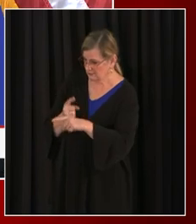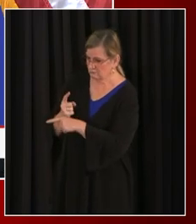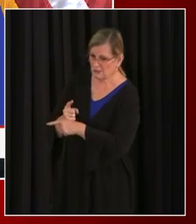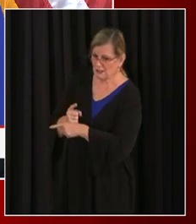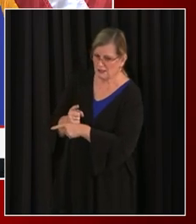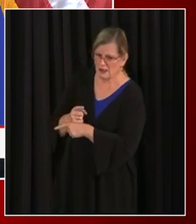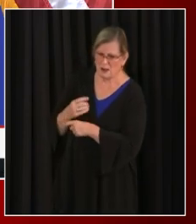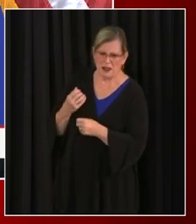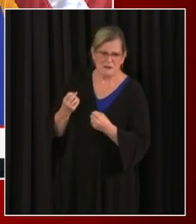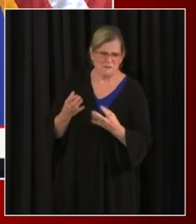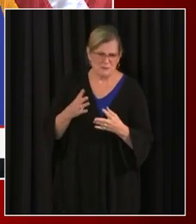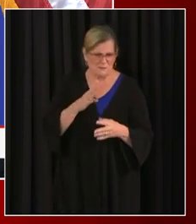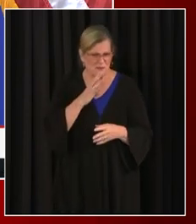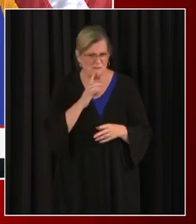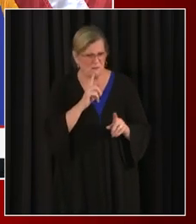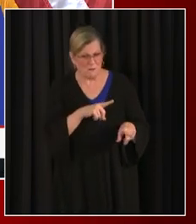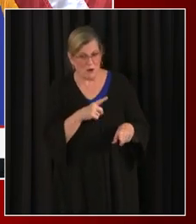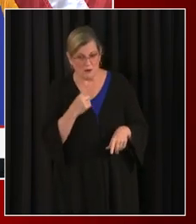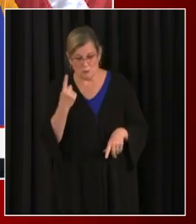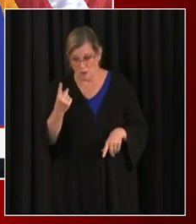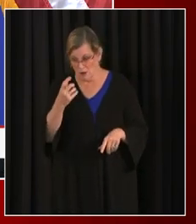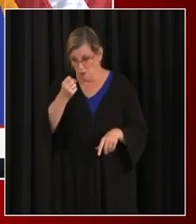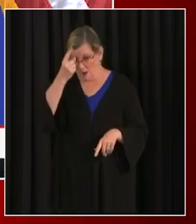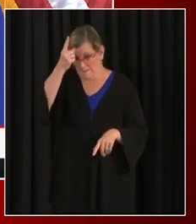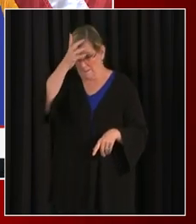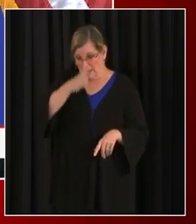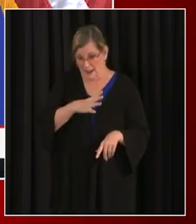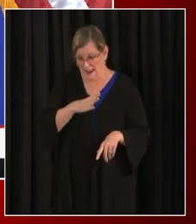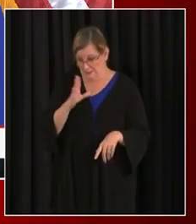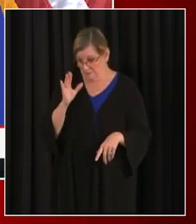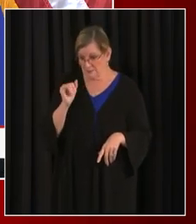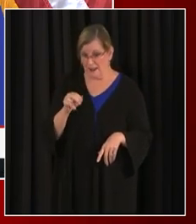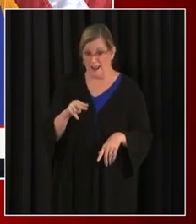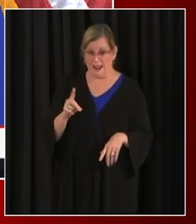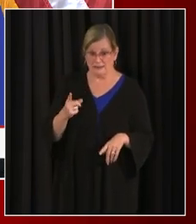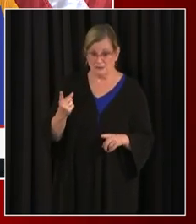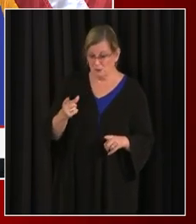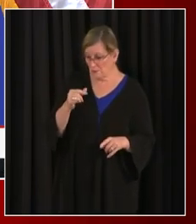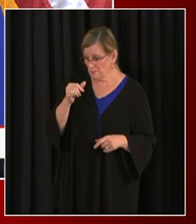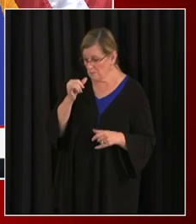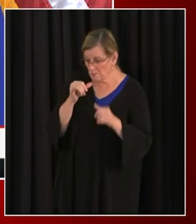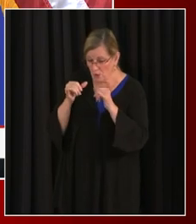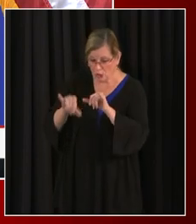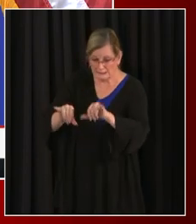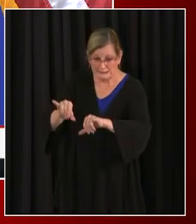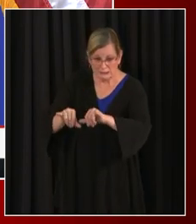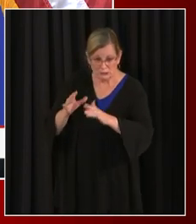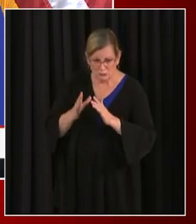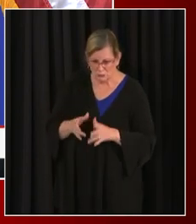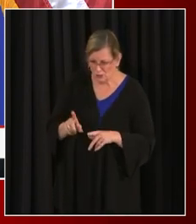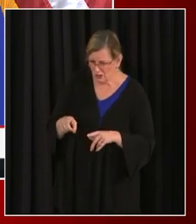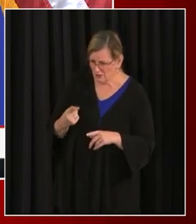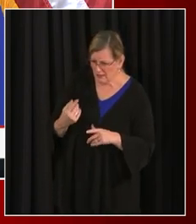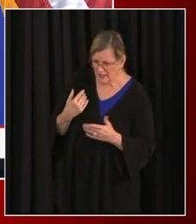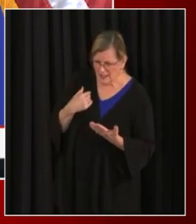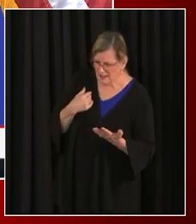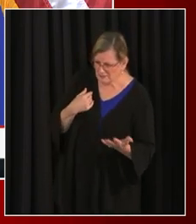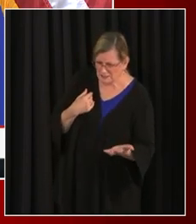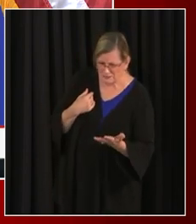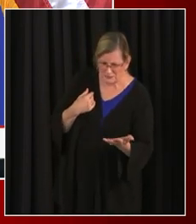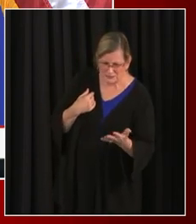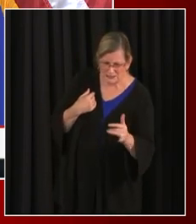get a one-man band and a bartender, waiter, managers, I mean, you're really looking at only having